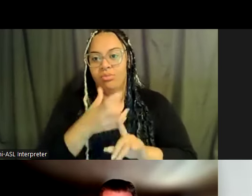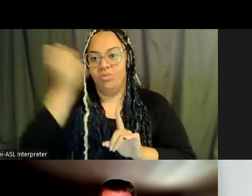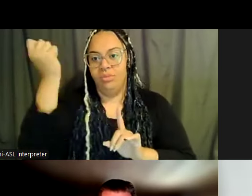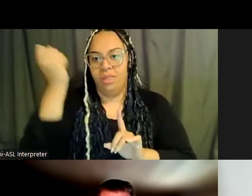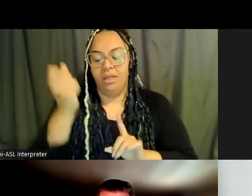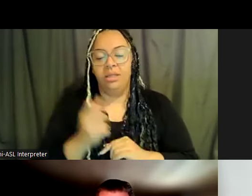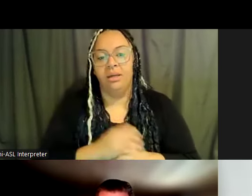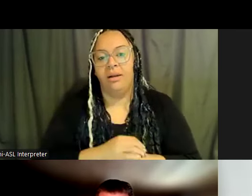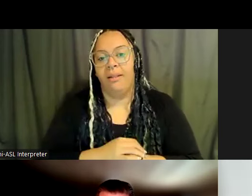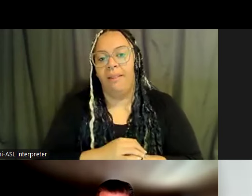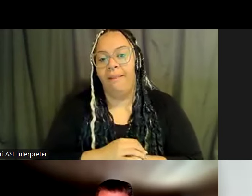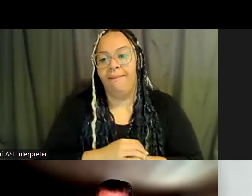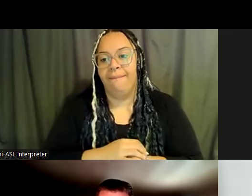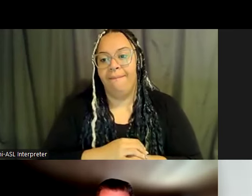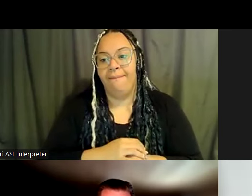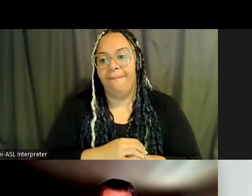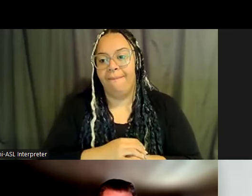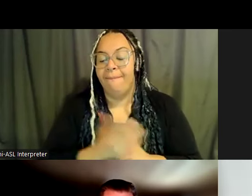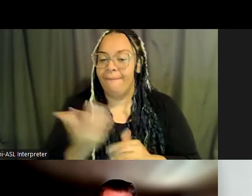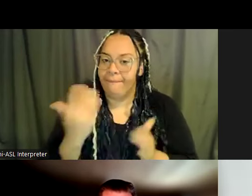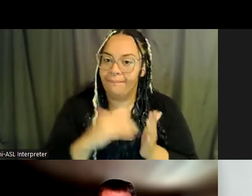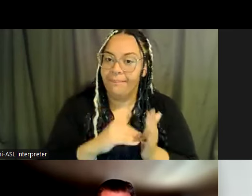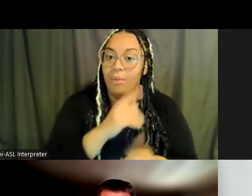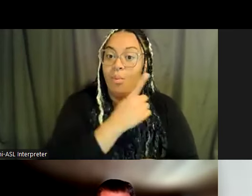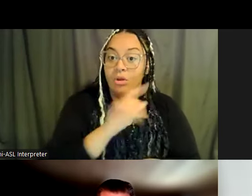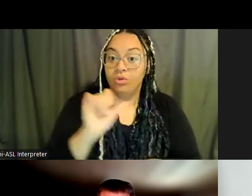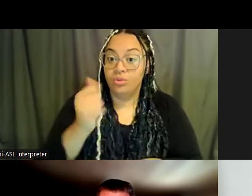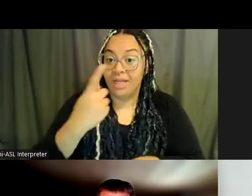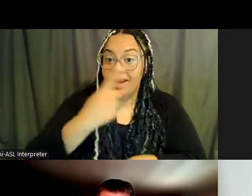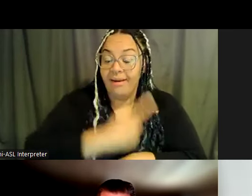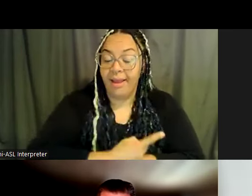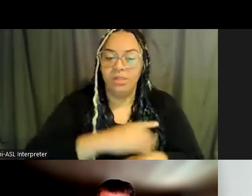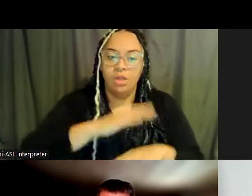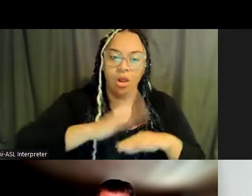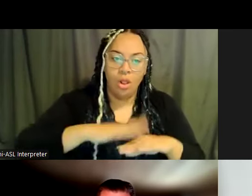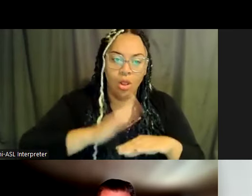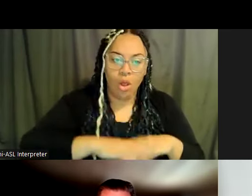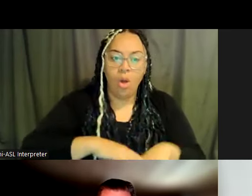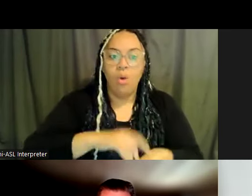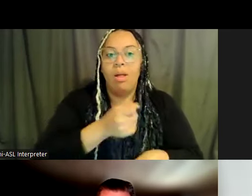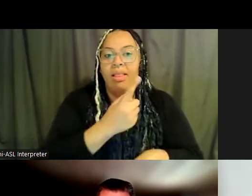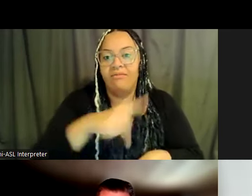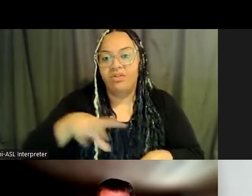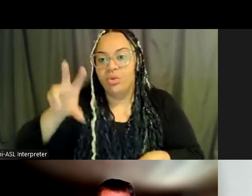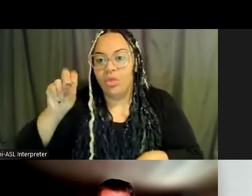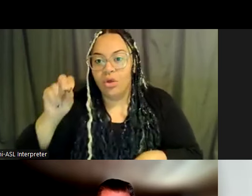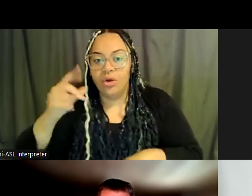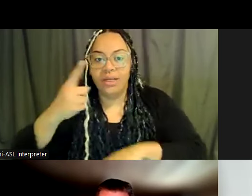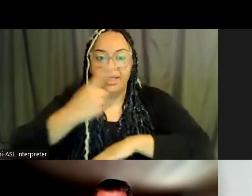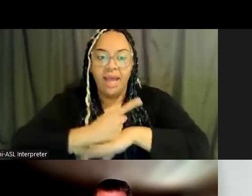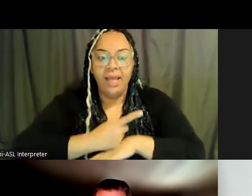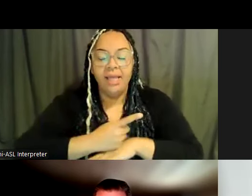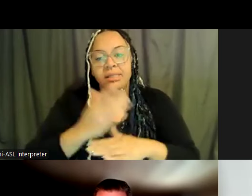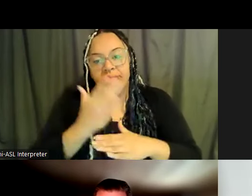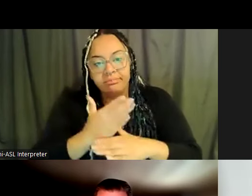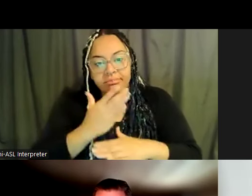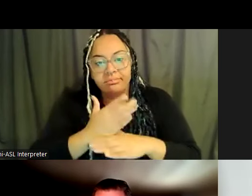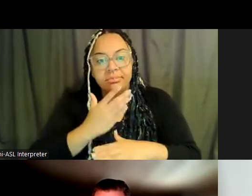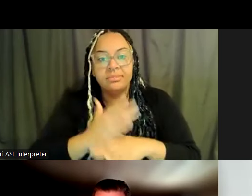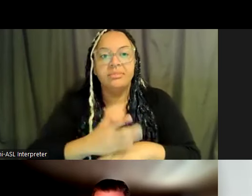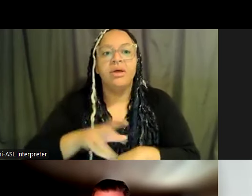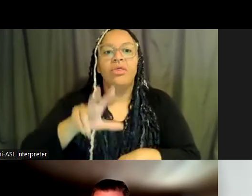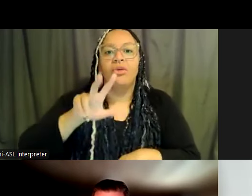look, again, 1 to 10 days, very low numbers, 11 to 30, 172, 31 to 90. So this is a 20-day period.